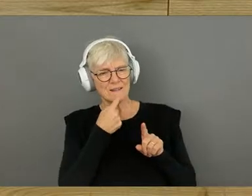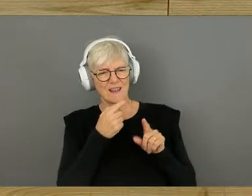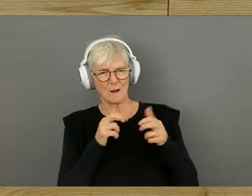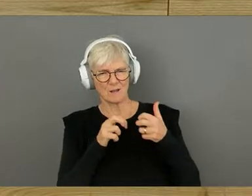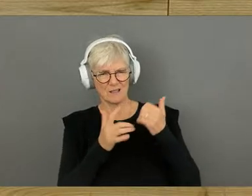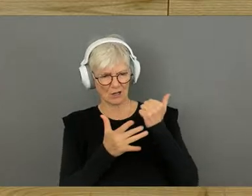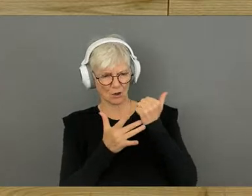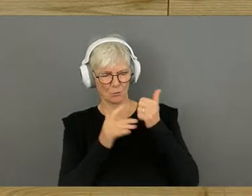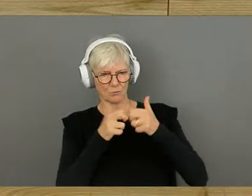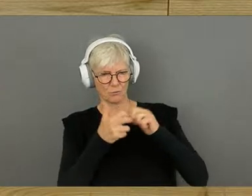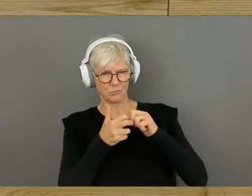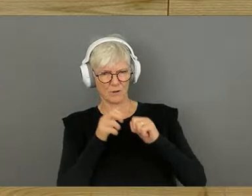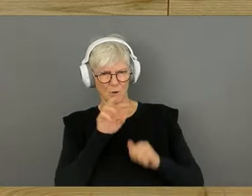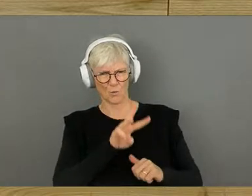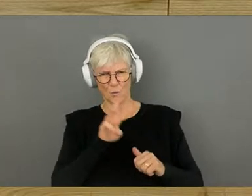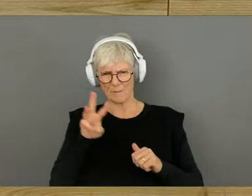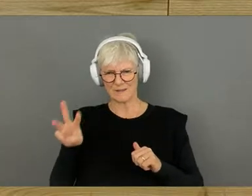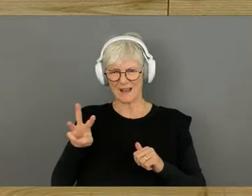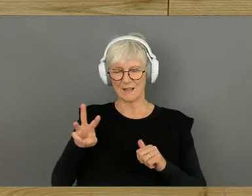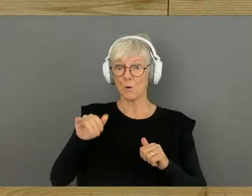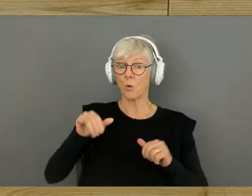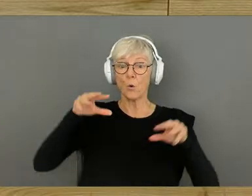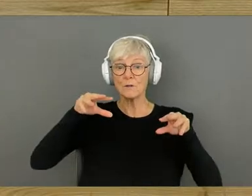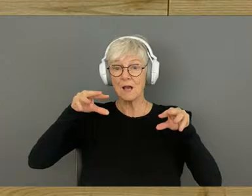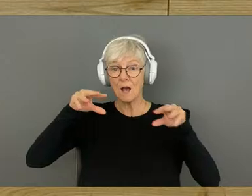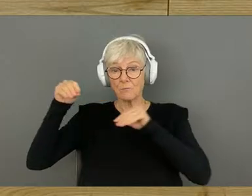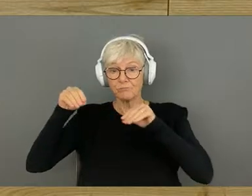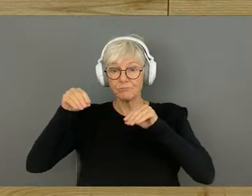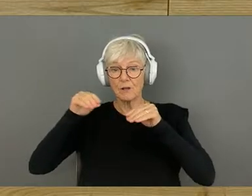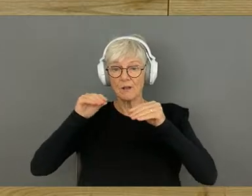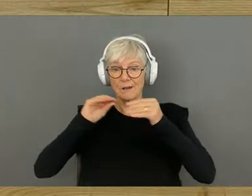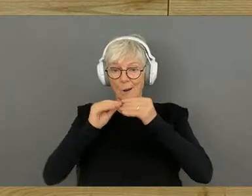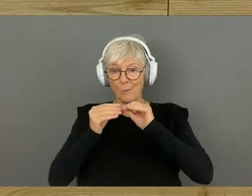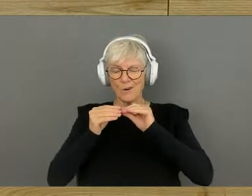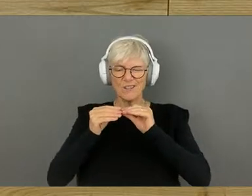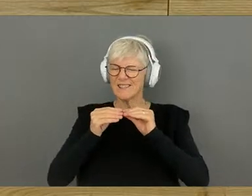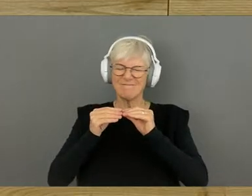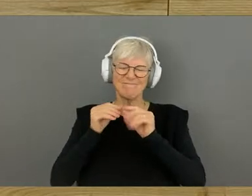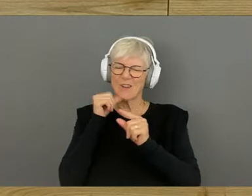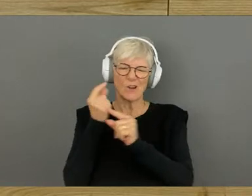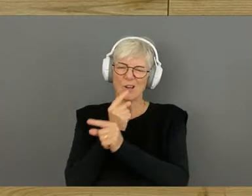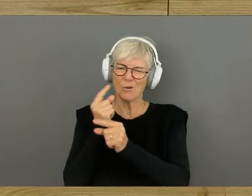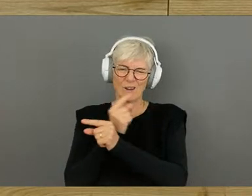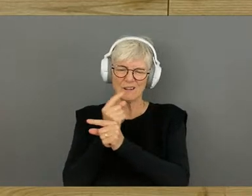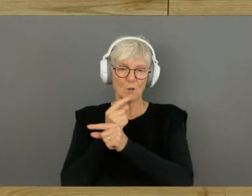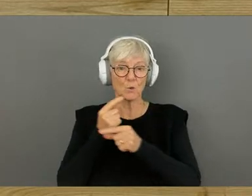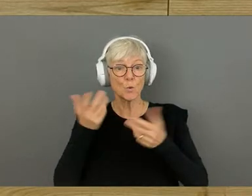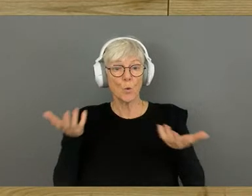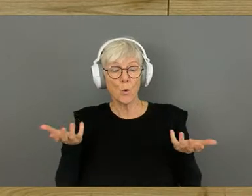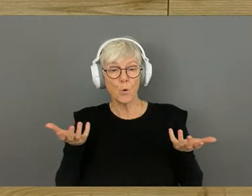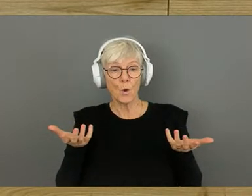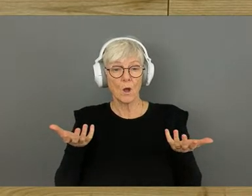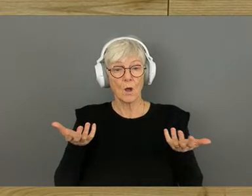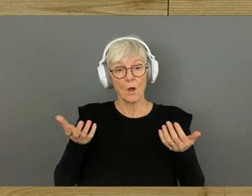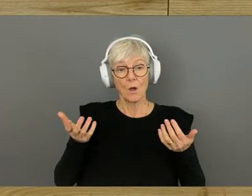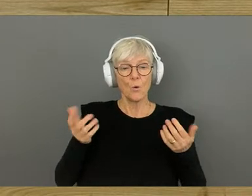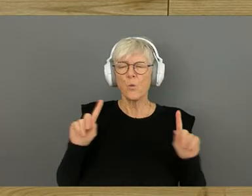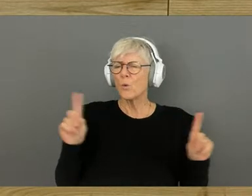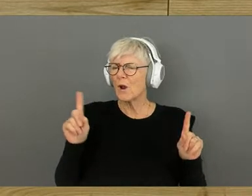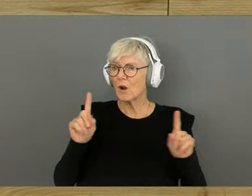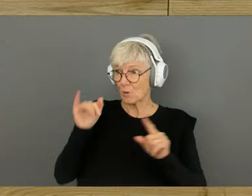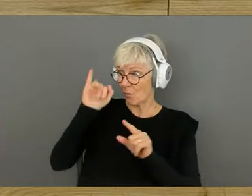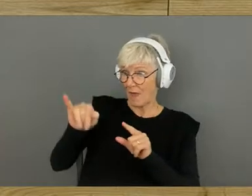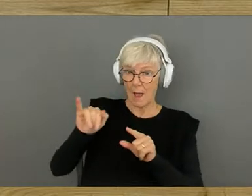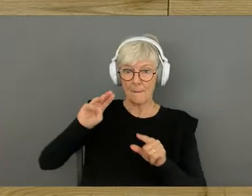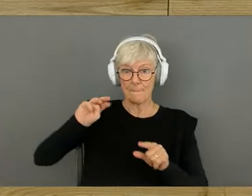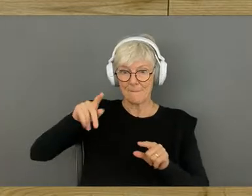that the outage numbers are not accurate at the moment. So just wondering where we can find accurate information if the numbers